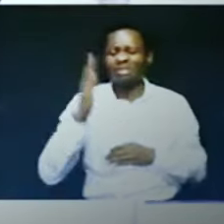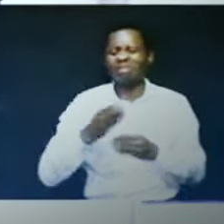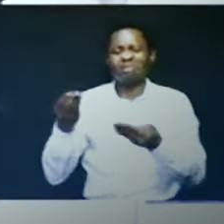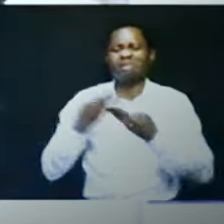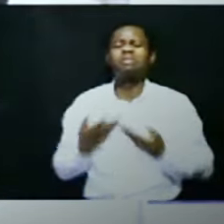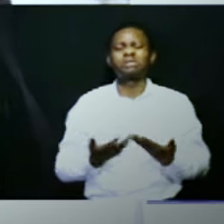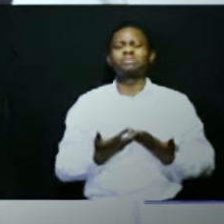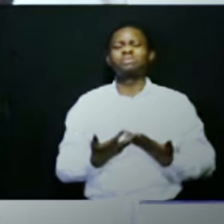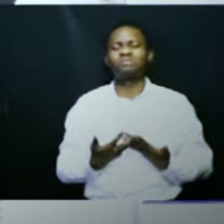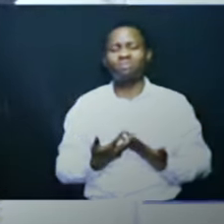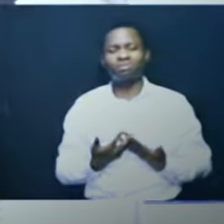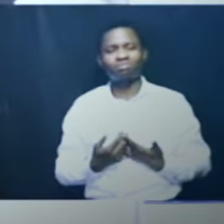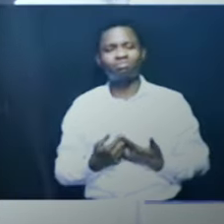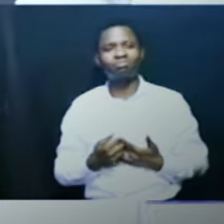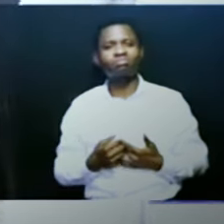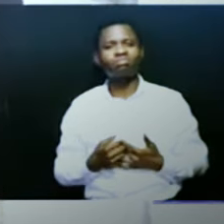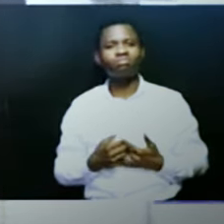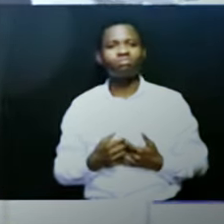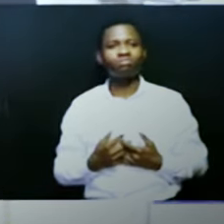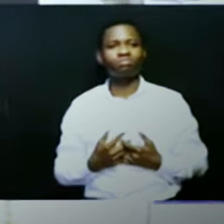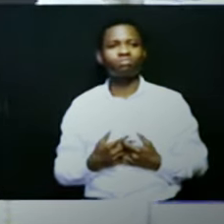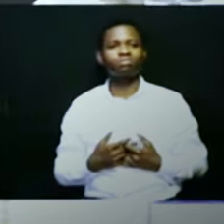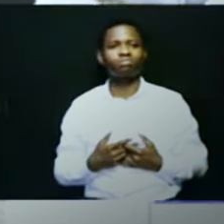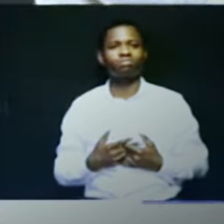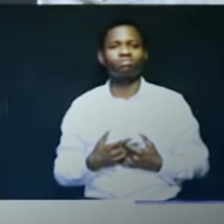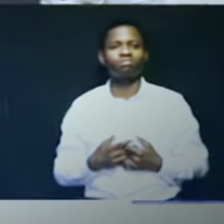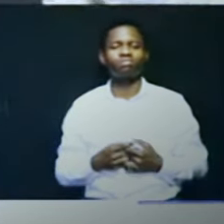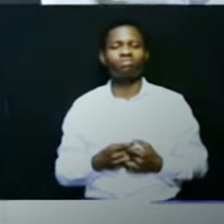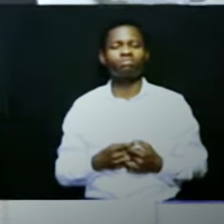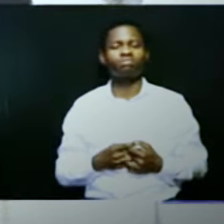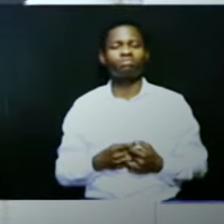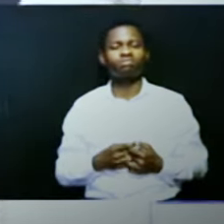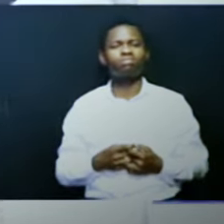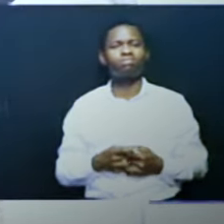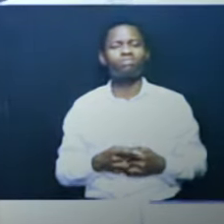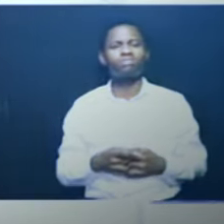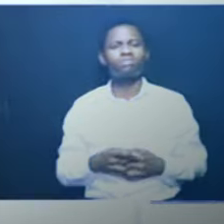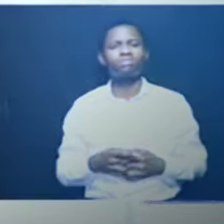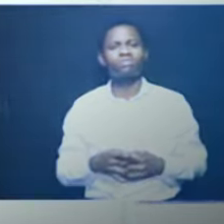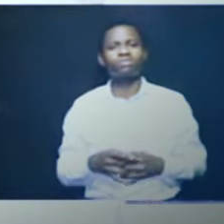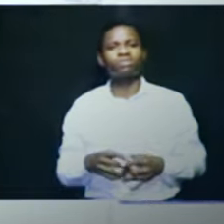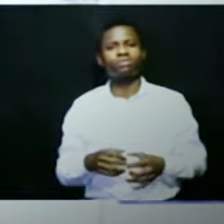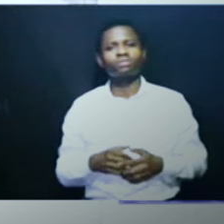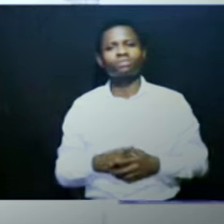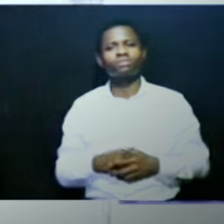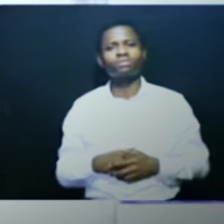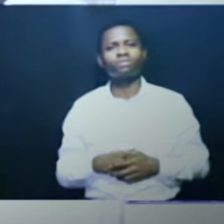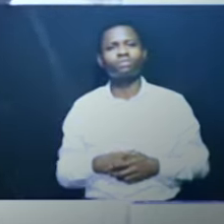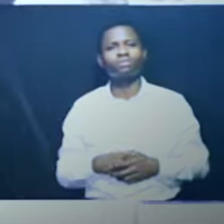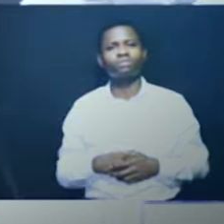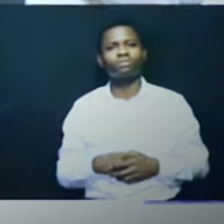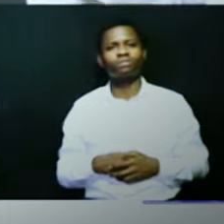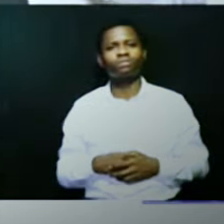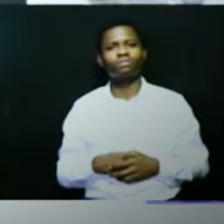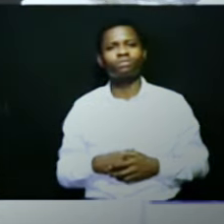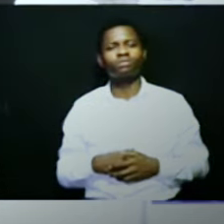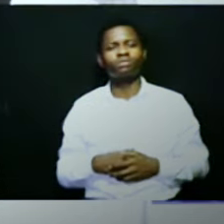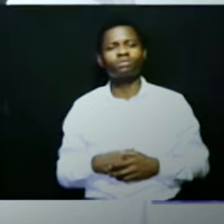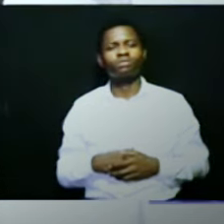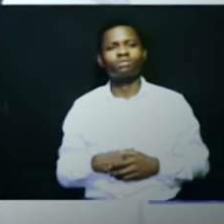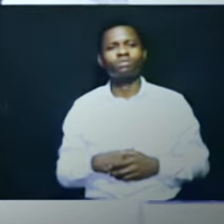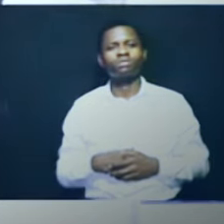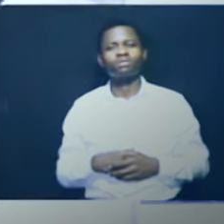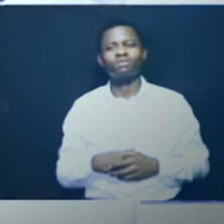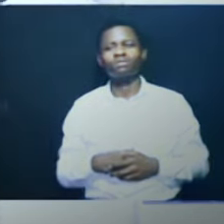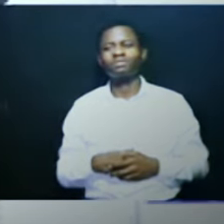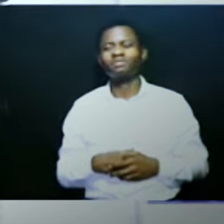way, and so mentu wumra da. Nanso, wum mammy, a breacher babimpo, some